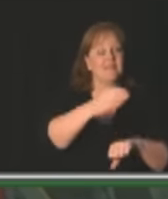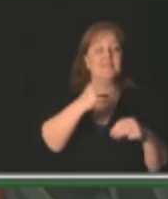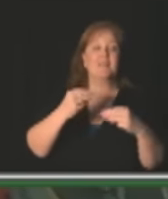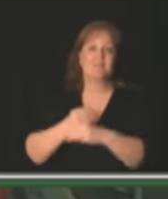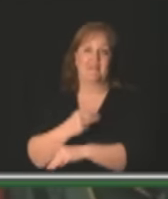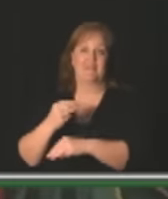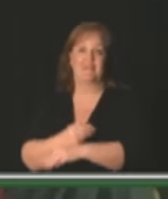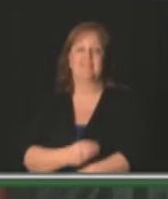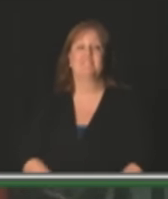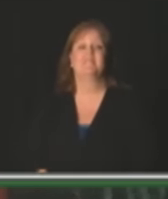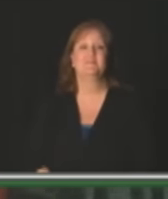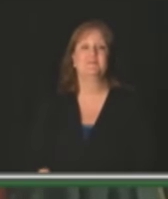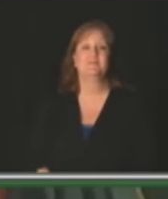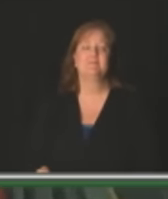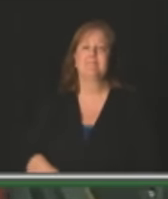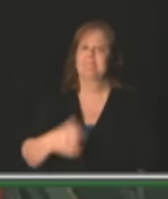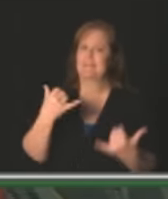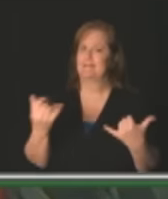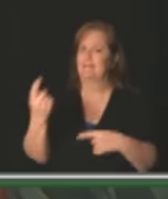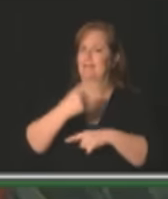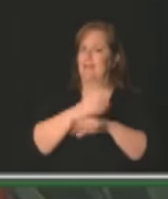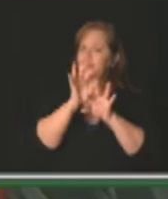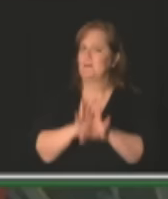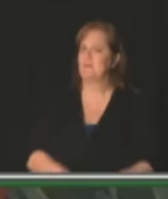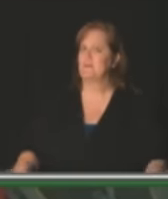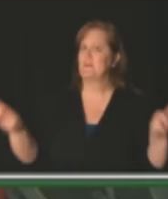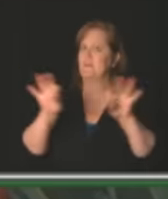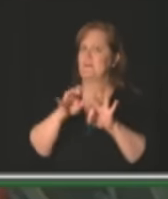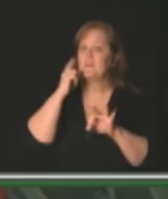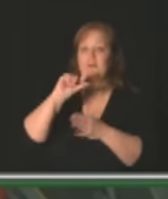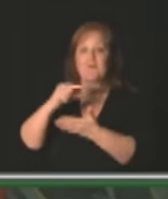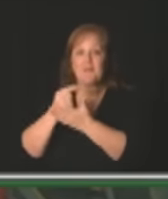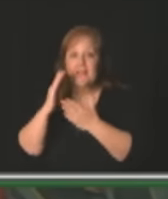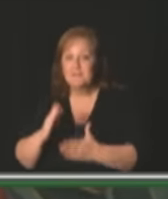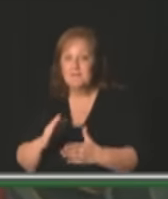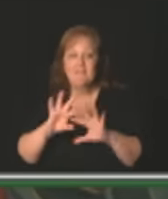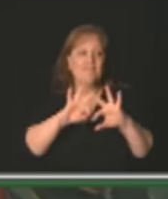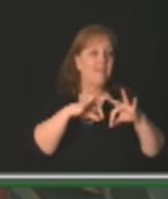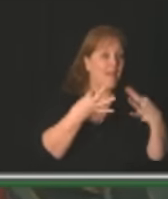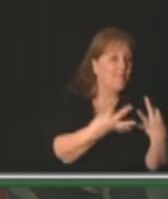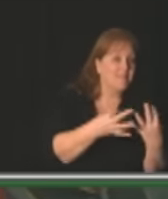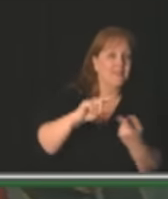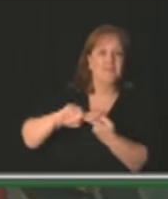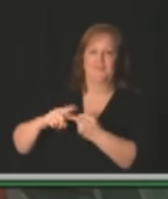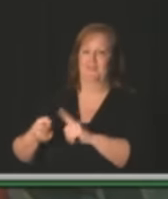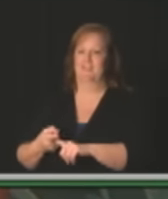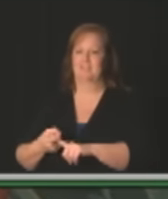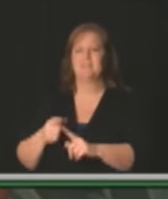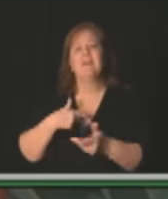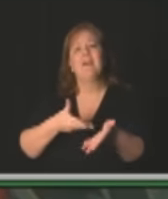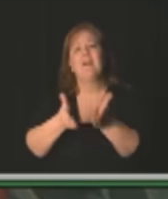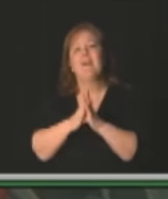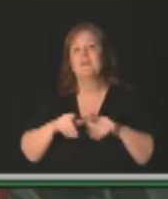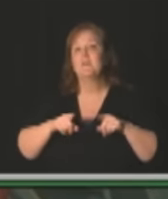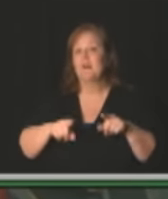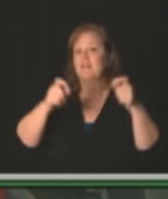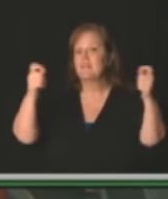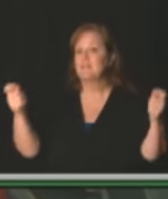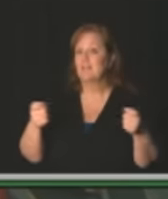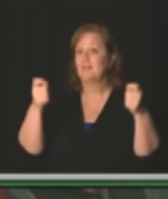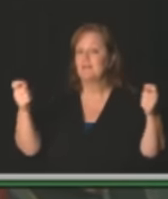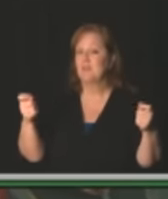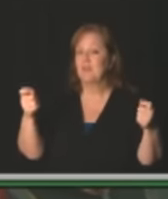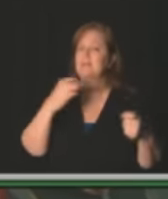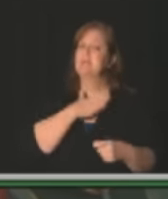Mathematics. This is an important day for graduates, families, and friends. I ask that while celebrating,